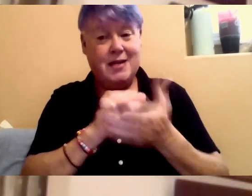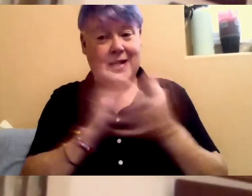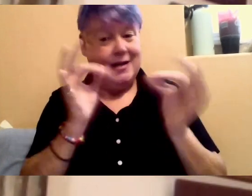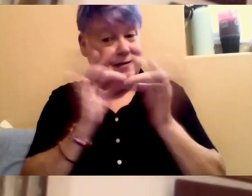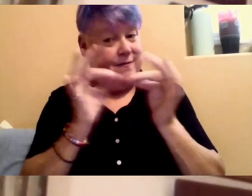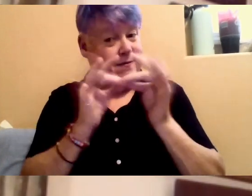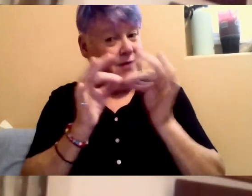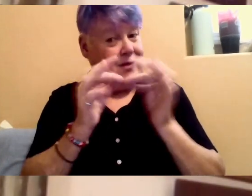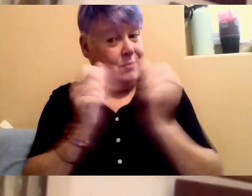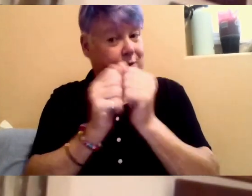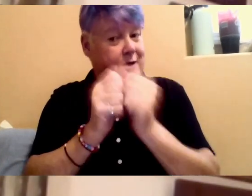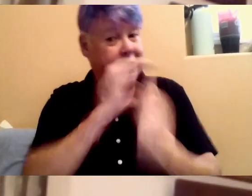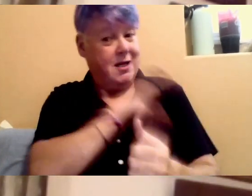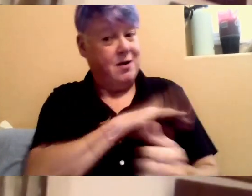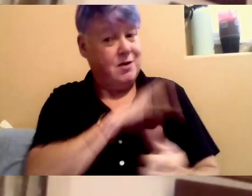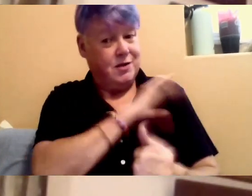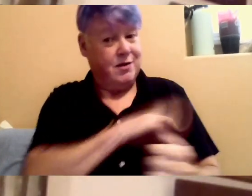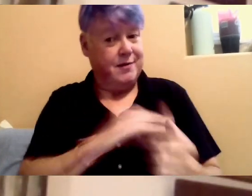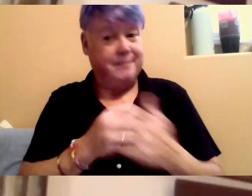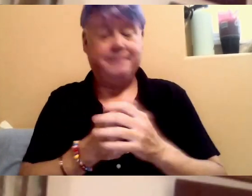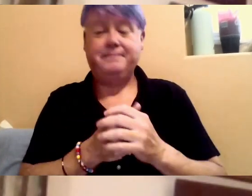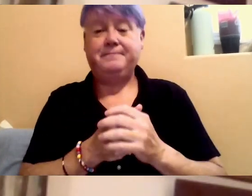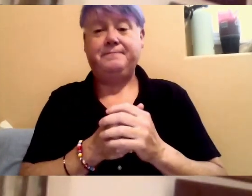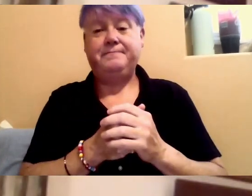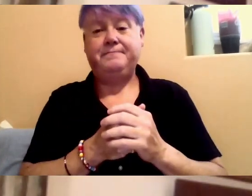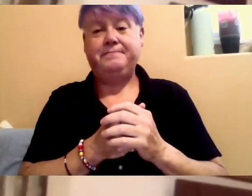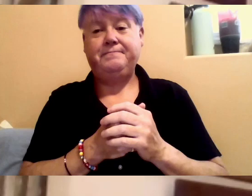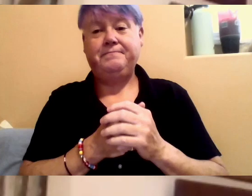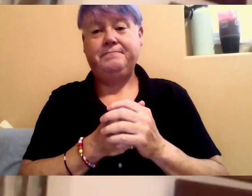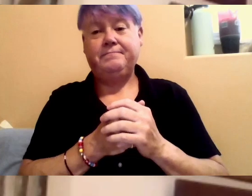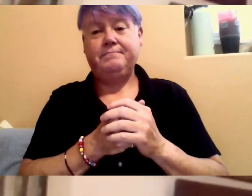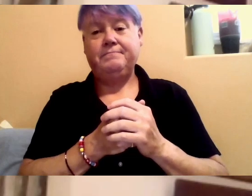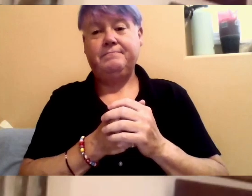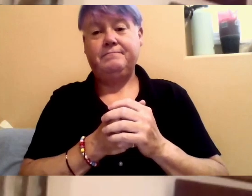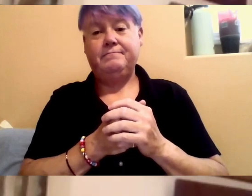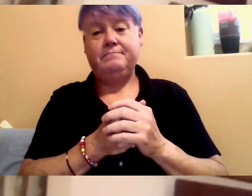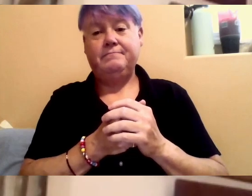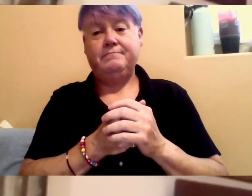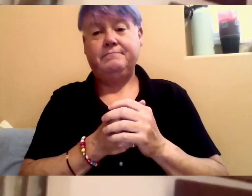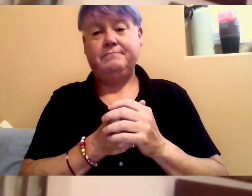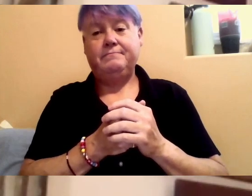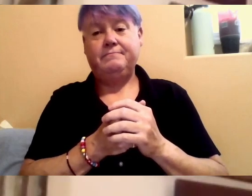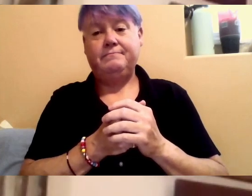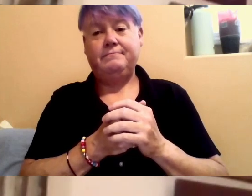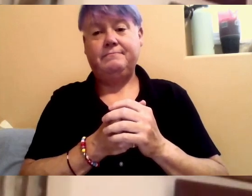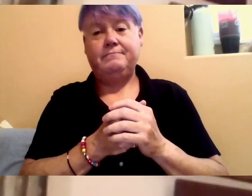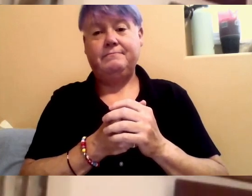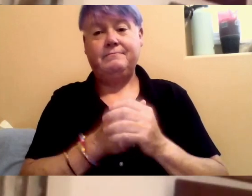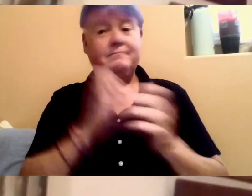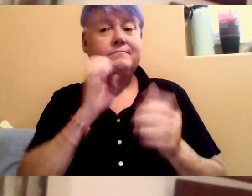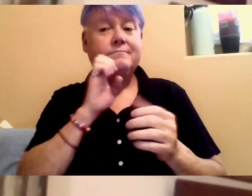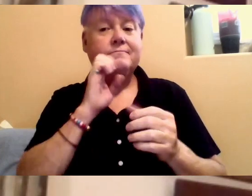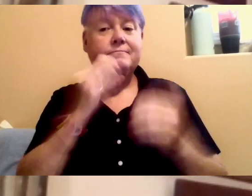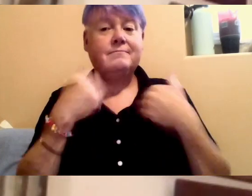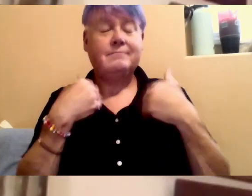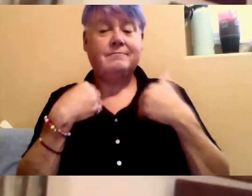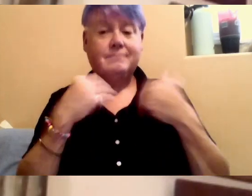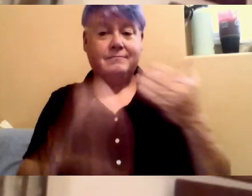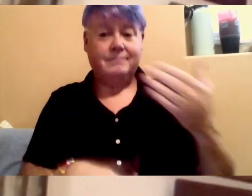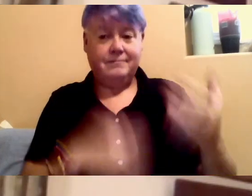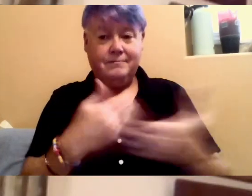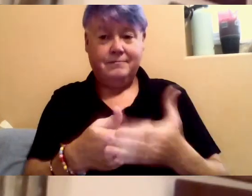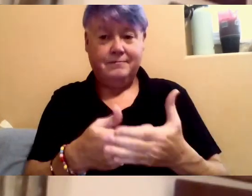The character came first, and the same has been true with all the books. Elizabeth has to be born in